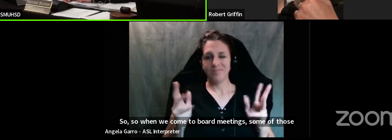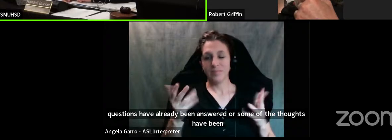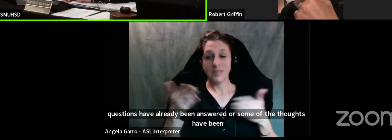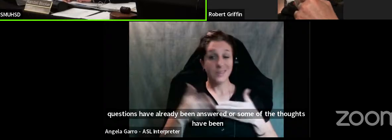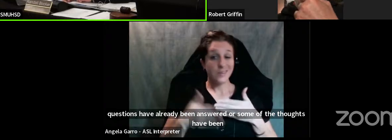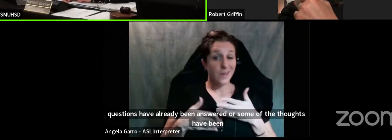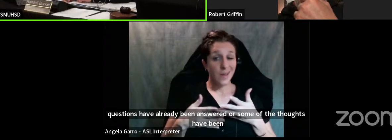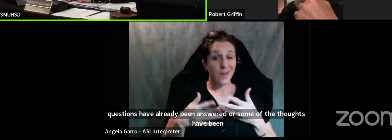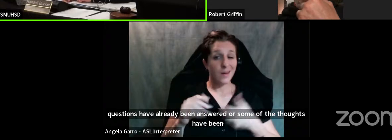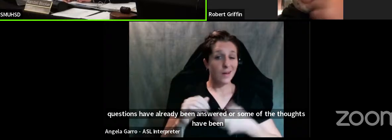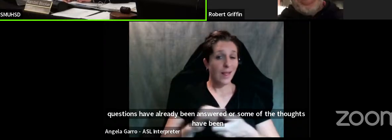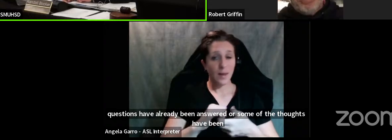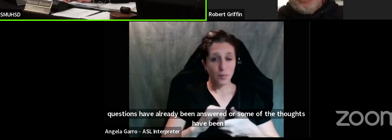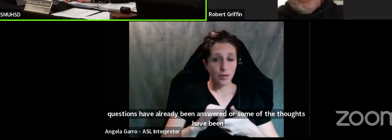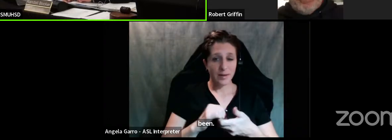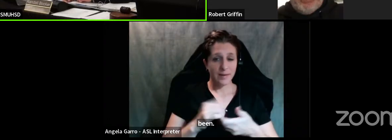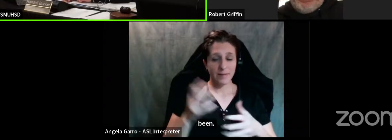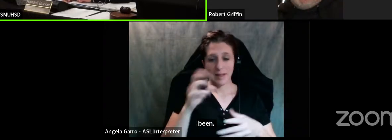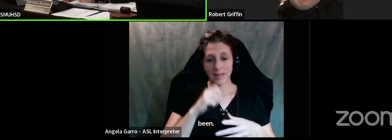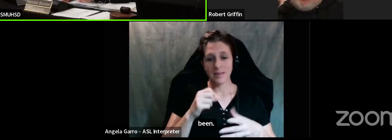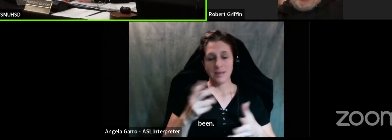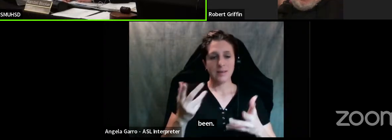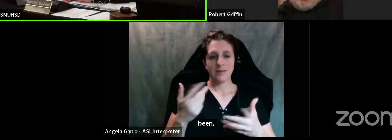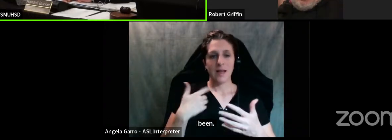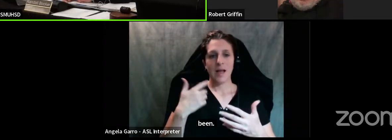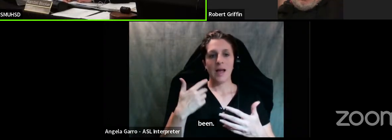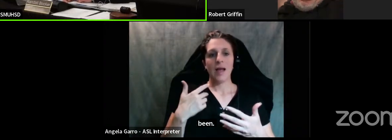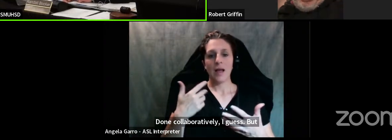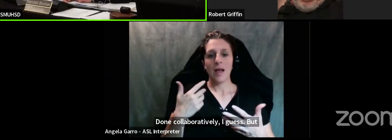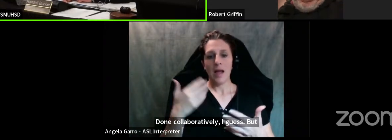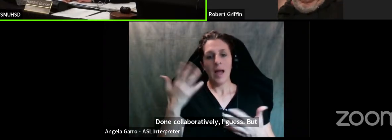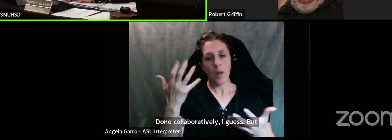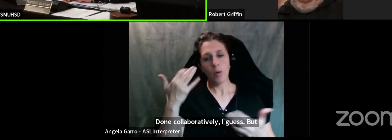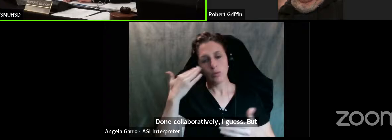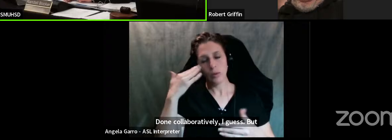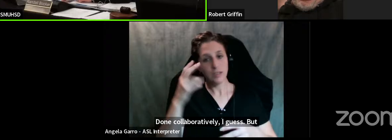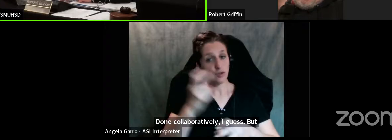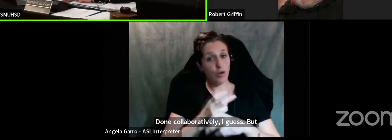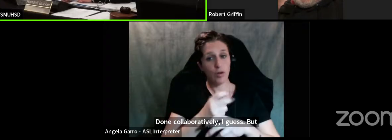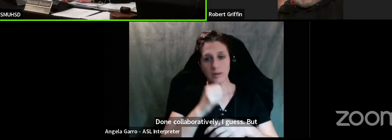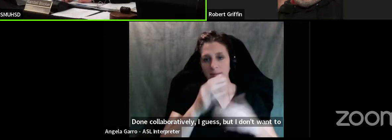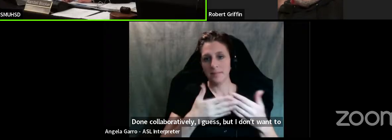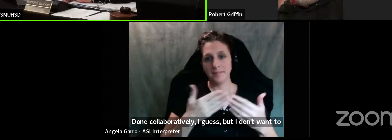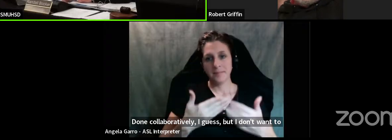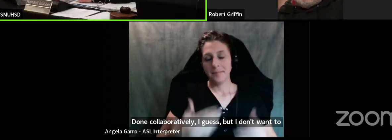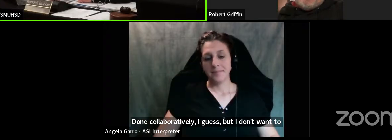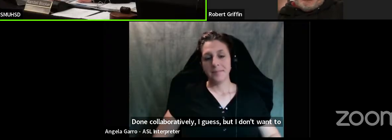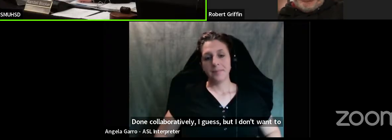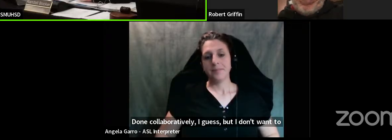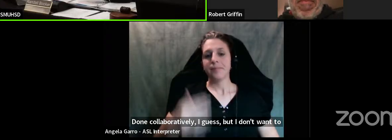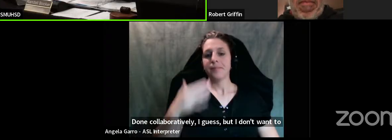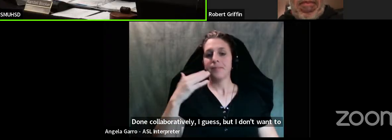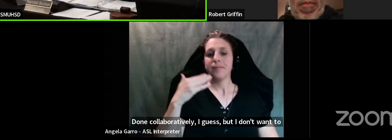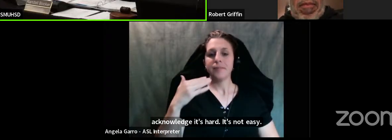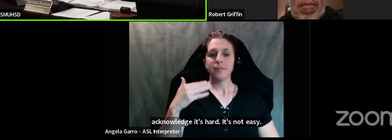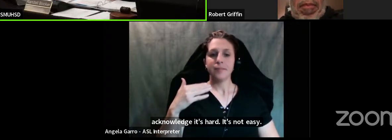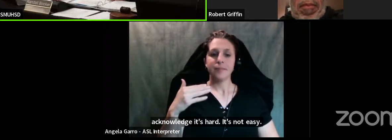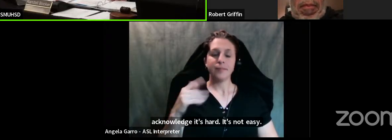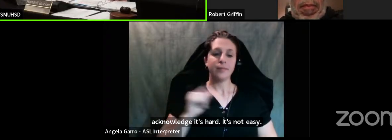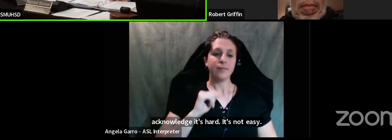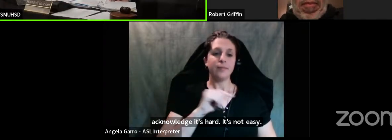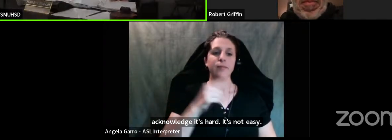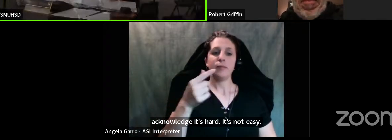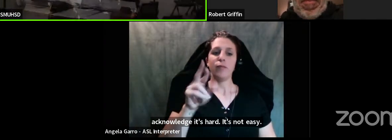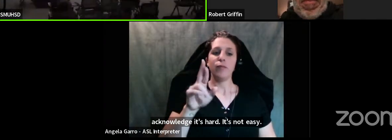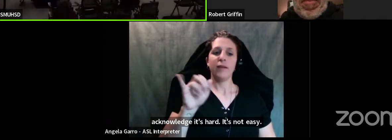done collaboratively, I guess. But I do want to acknowledge that it's hard. It's not easy. Thank you. Trustee Griffin, do you